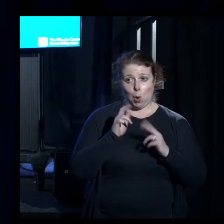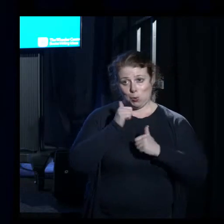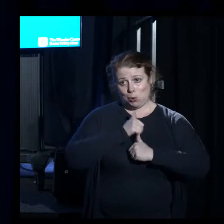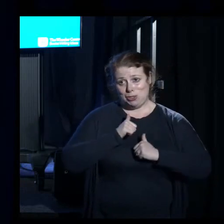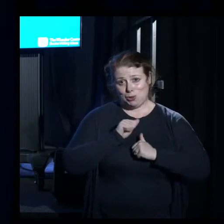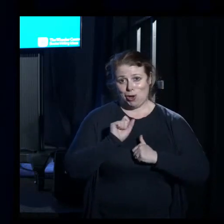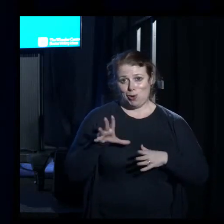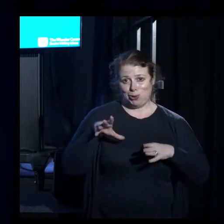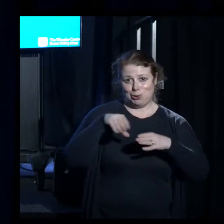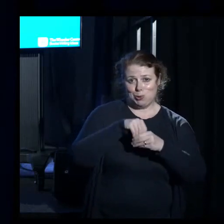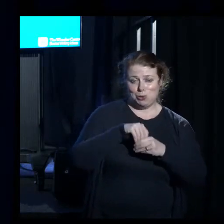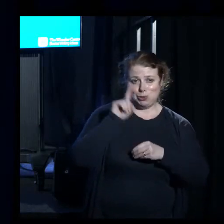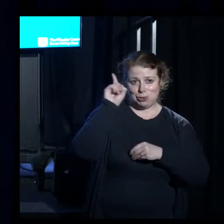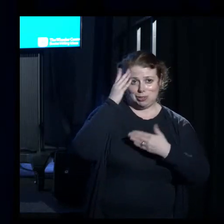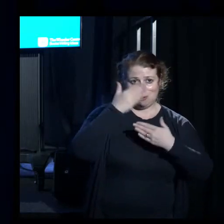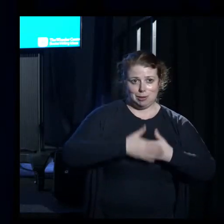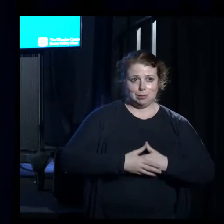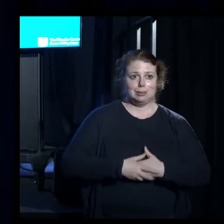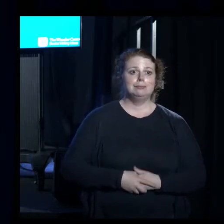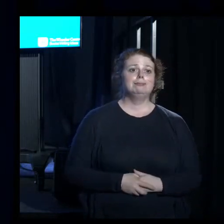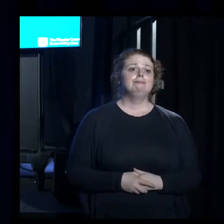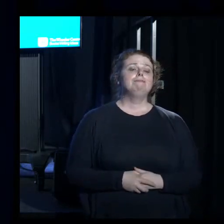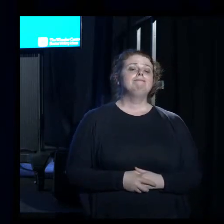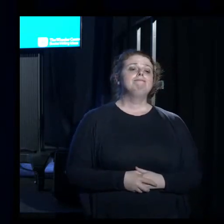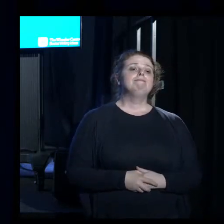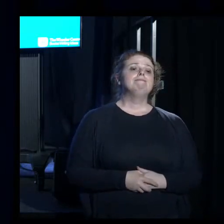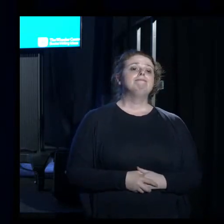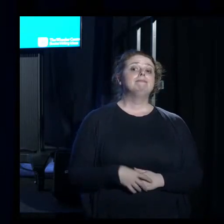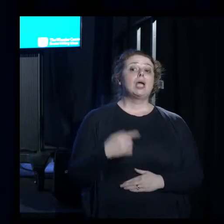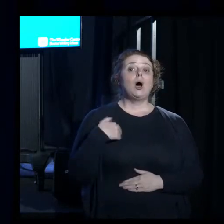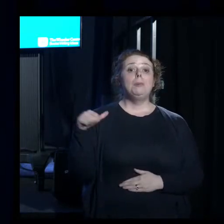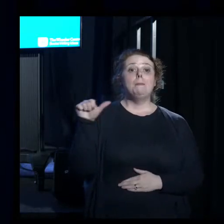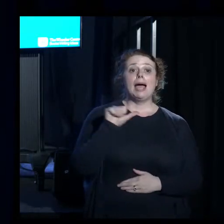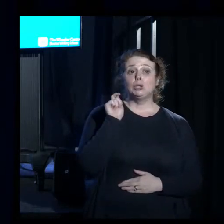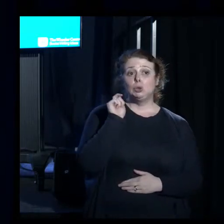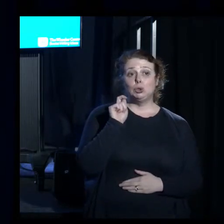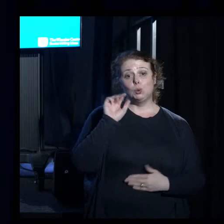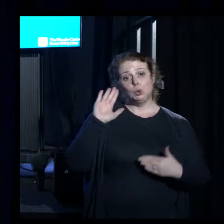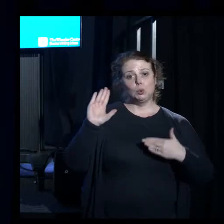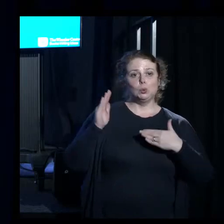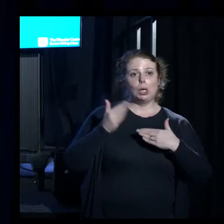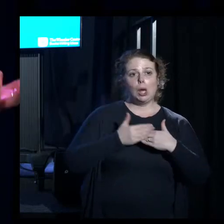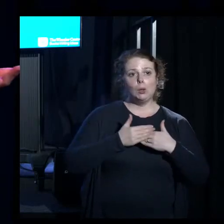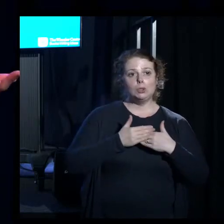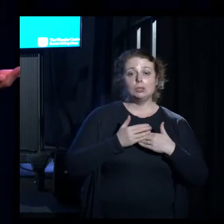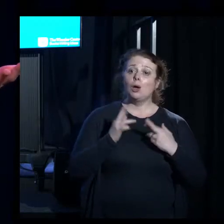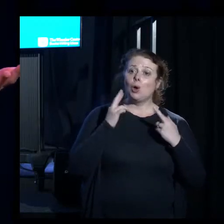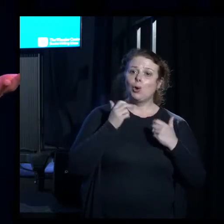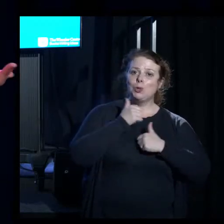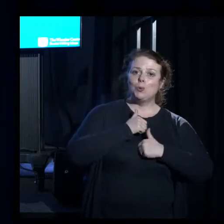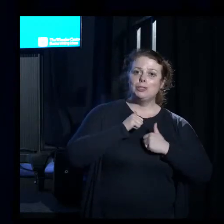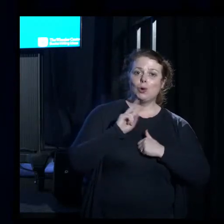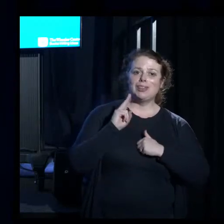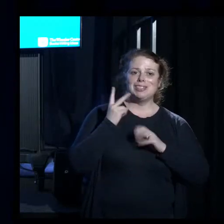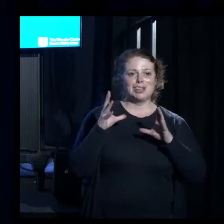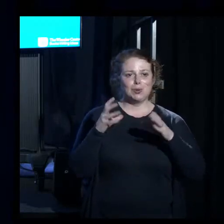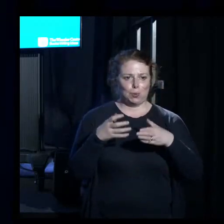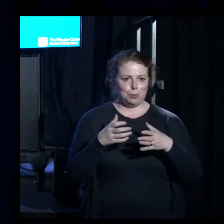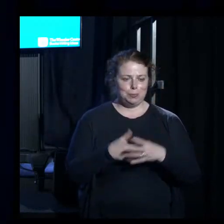her contribution to tonight as well. I'll be back with you shortly to close out the night, and I hope you enjoy the second